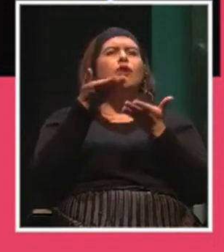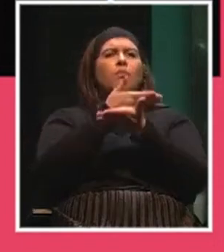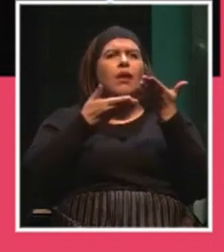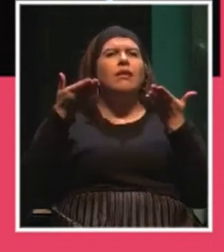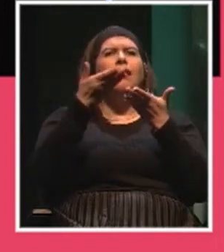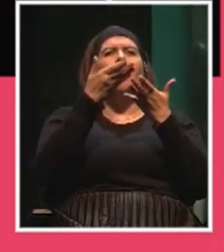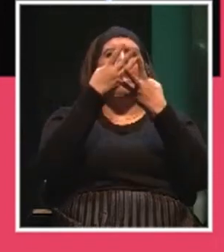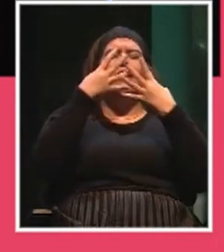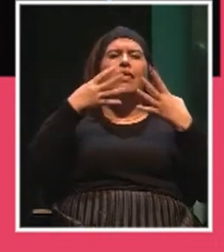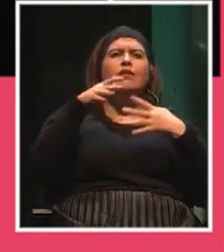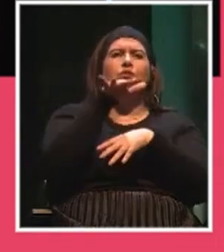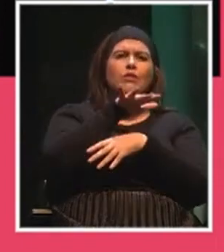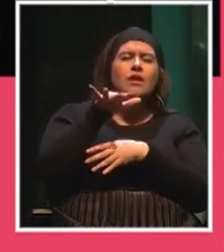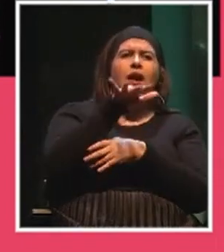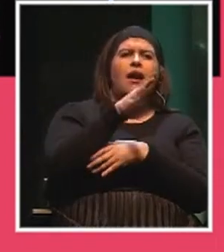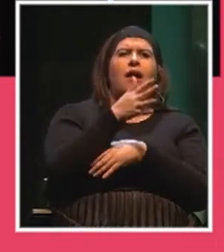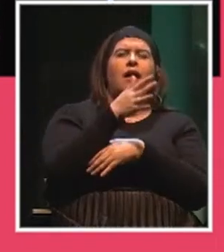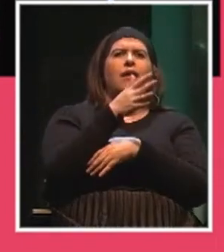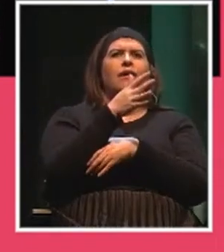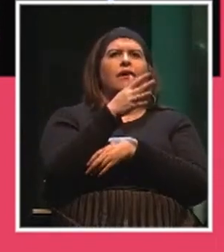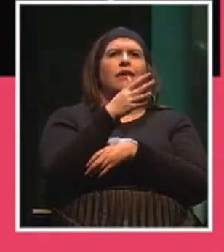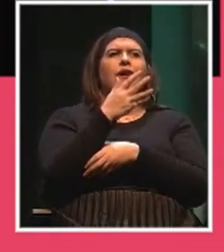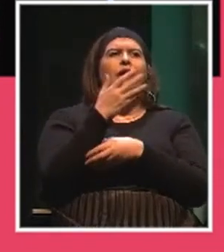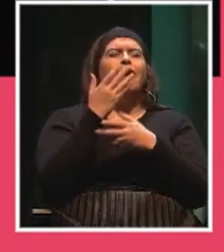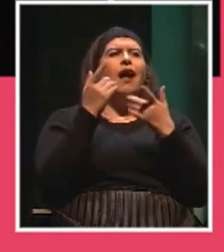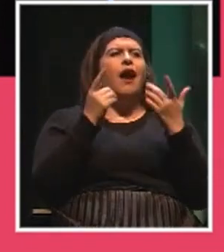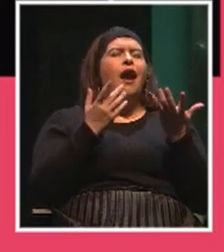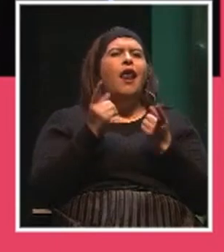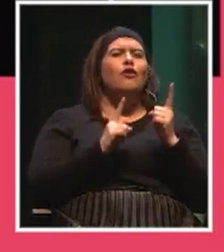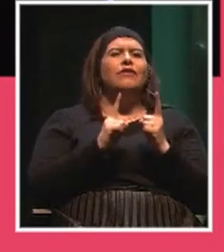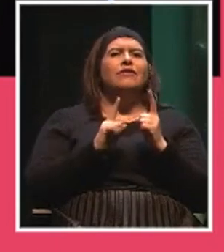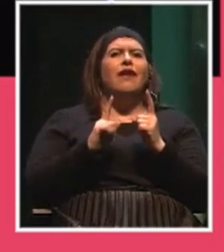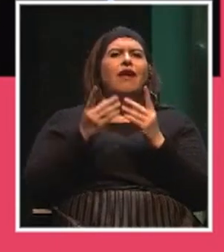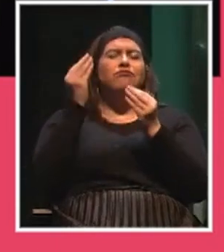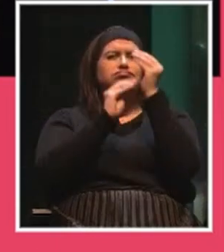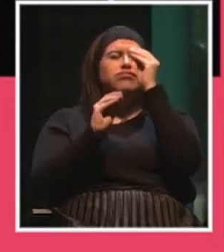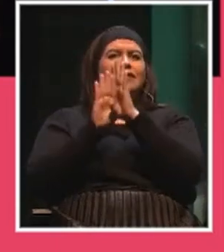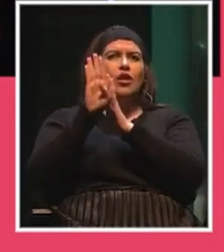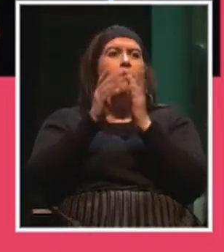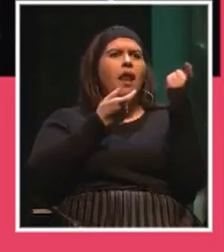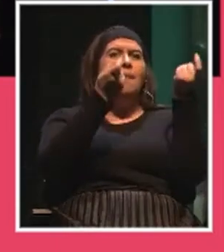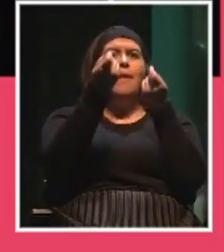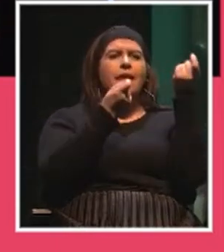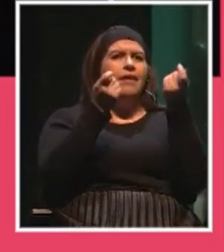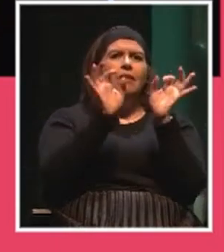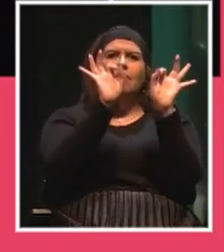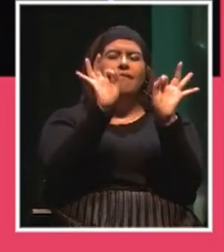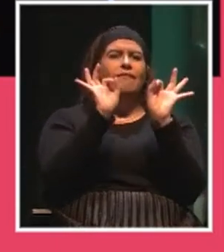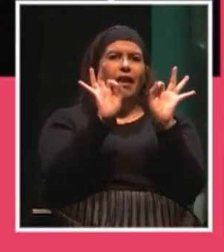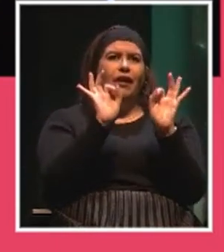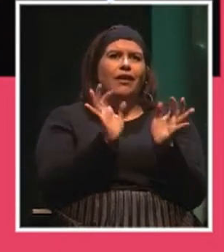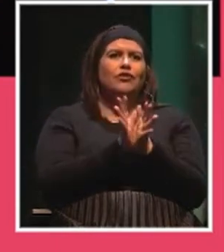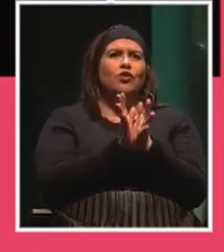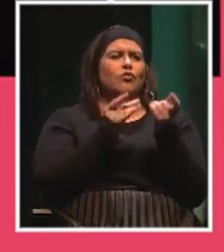were succeeding in marketing the show by doing this sort of very lavish content marketing, right? So